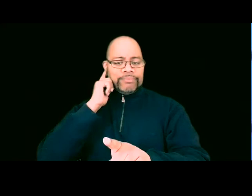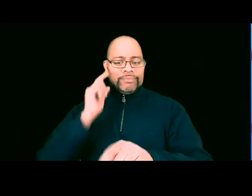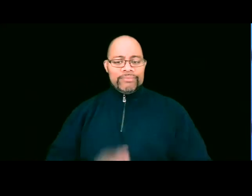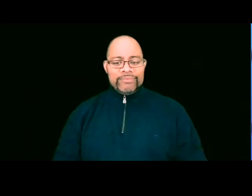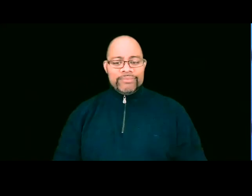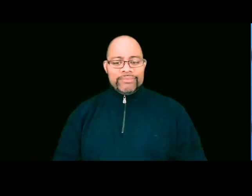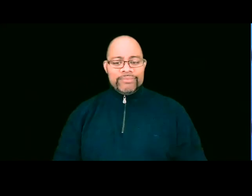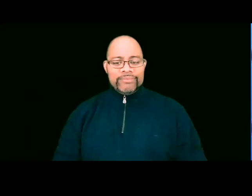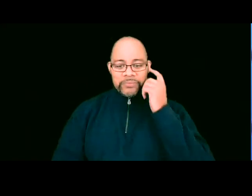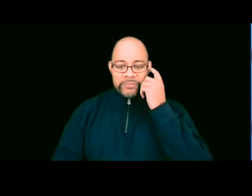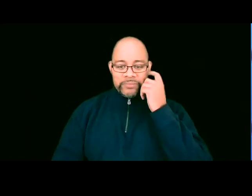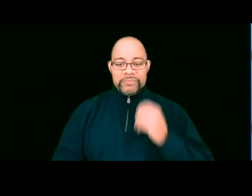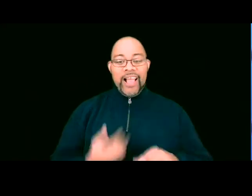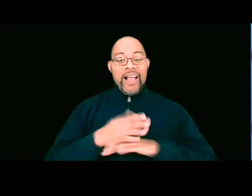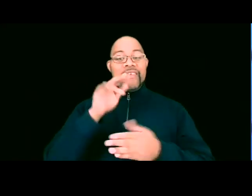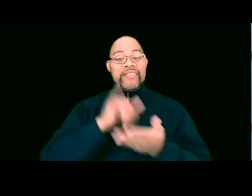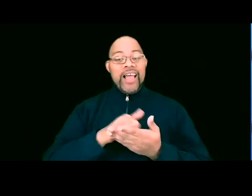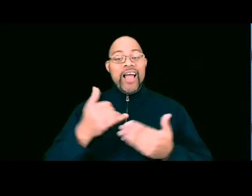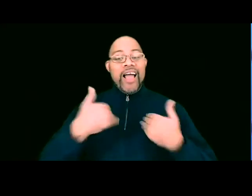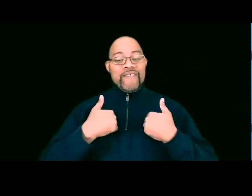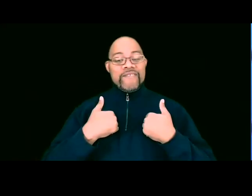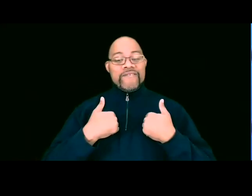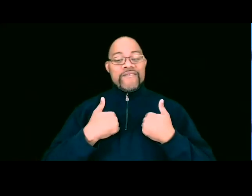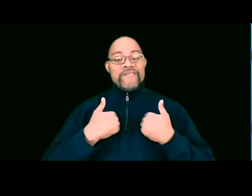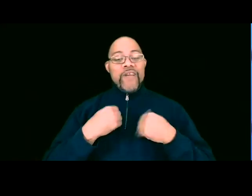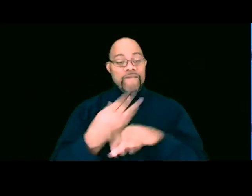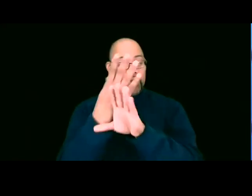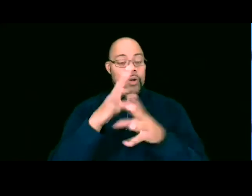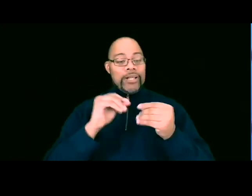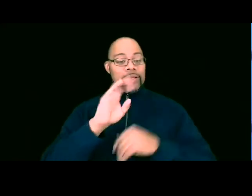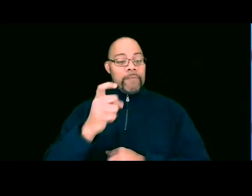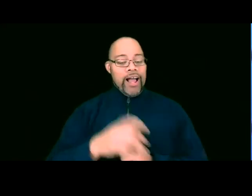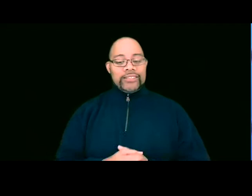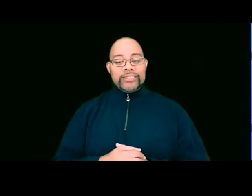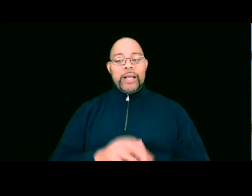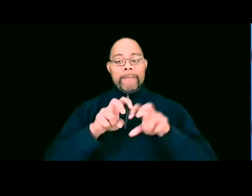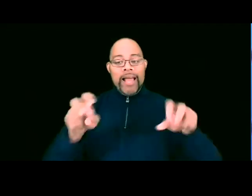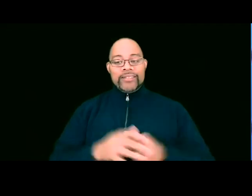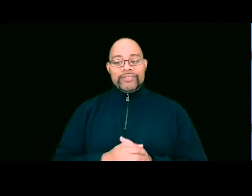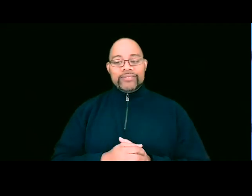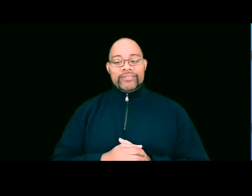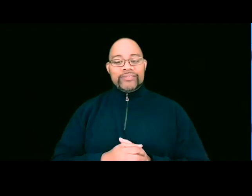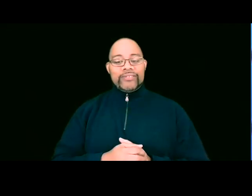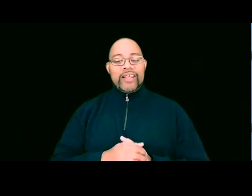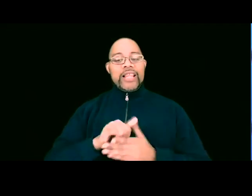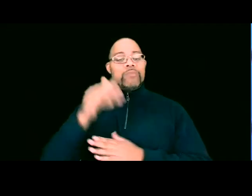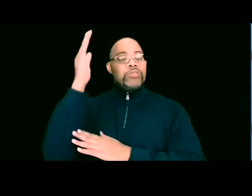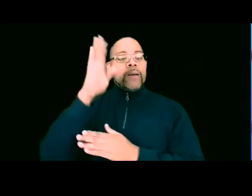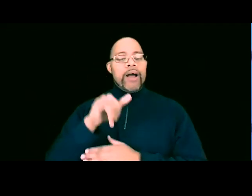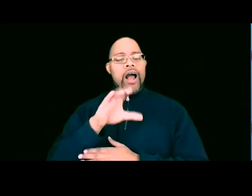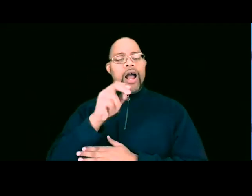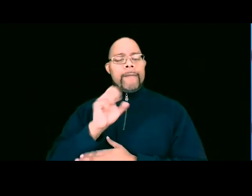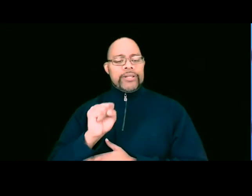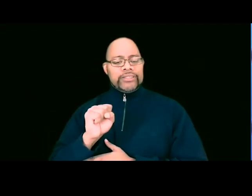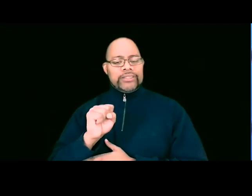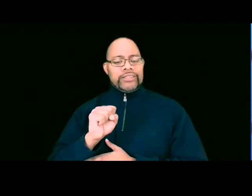Mute him. Or after that, we have our virtual message box panel, and that's presented by Compass.